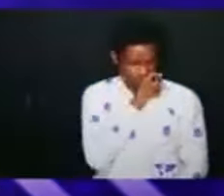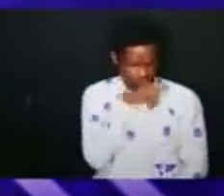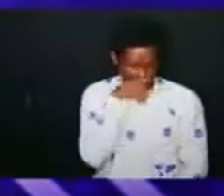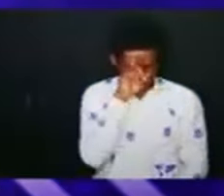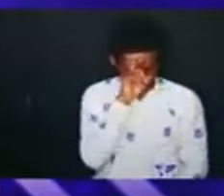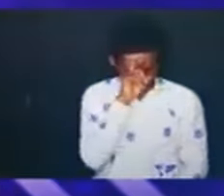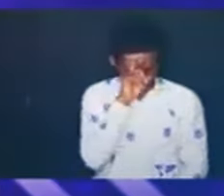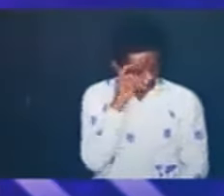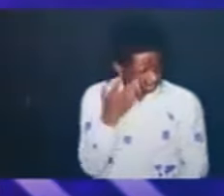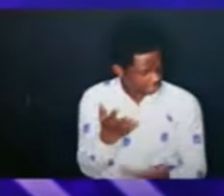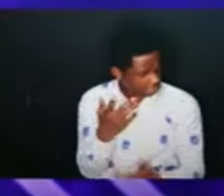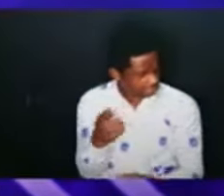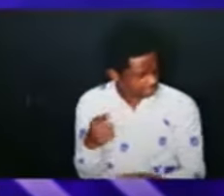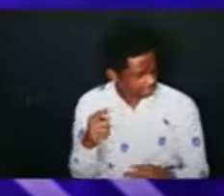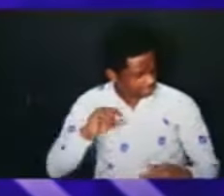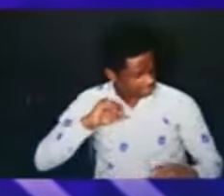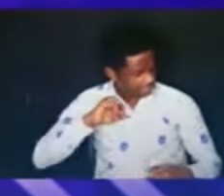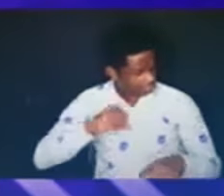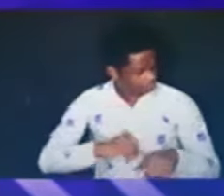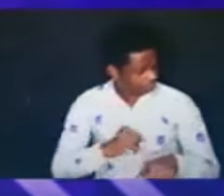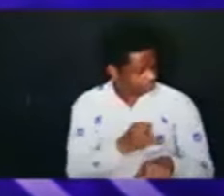a grudge against us